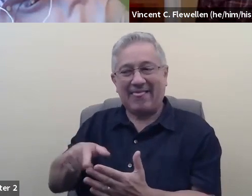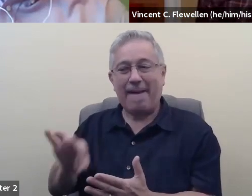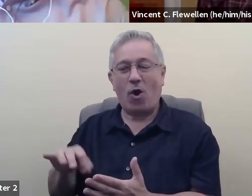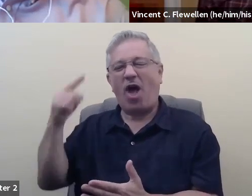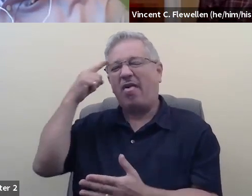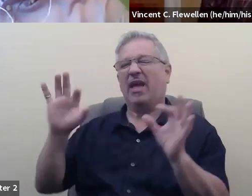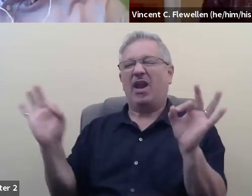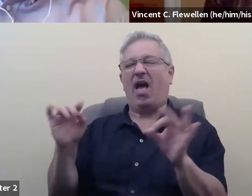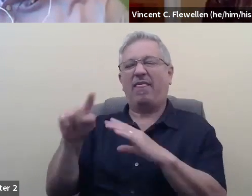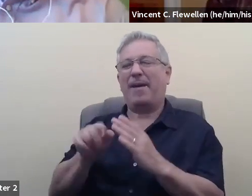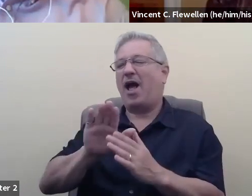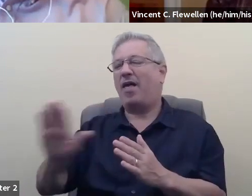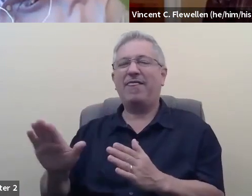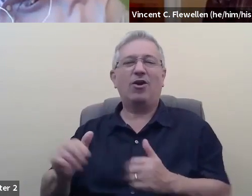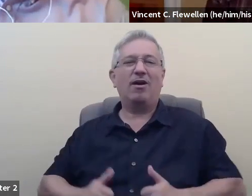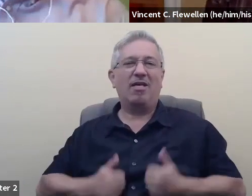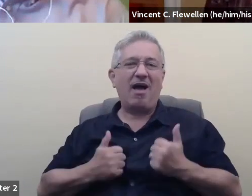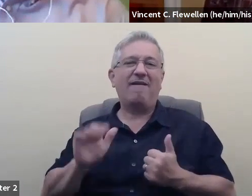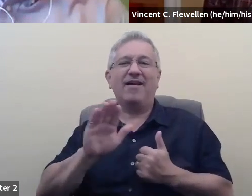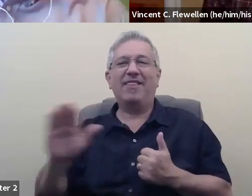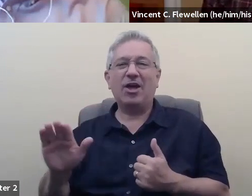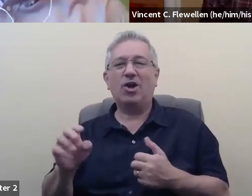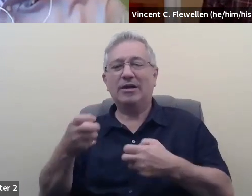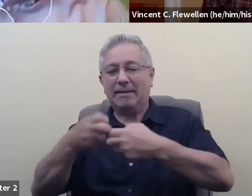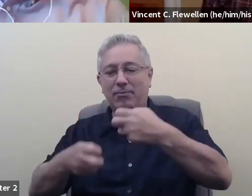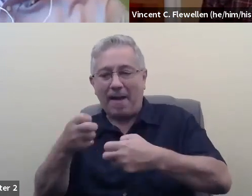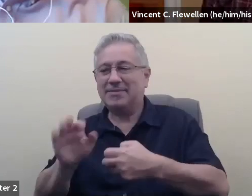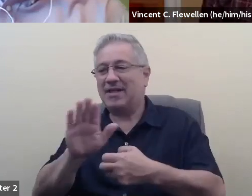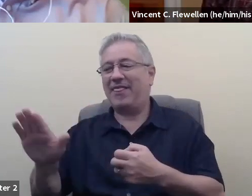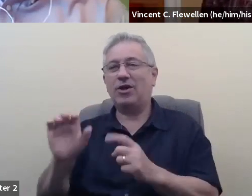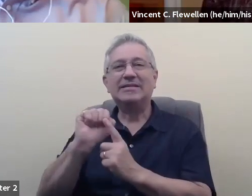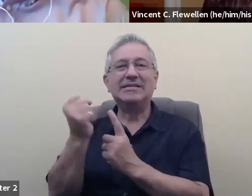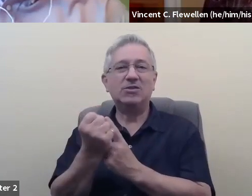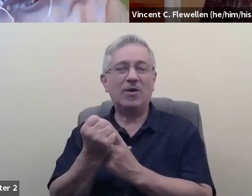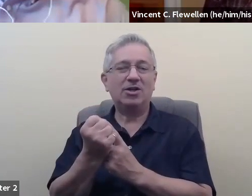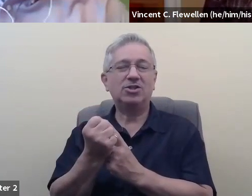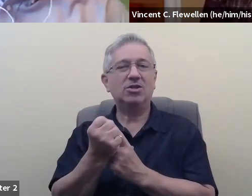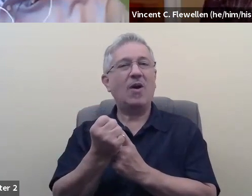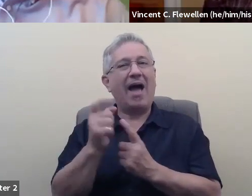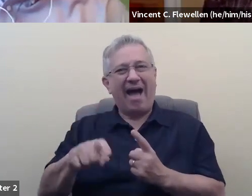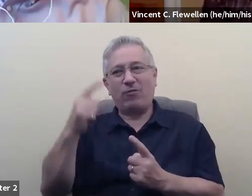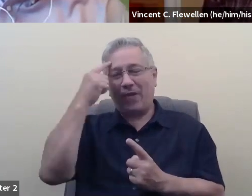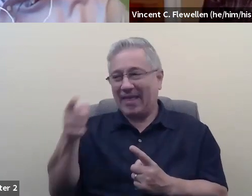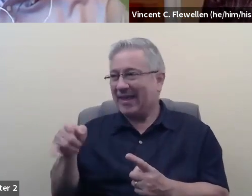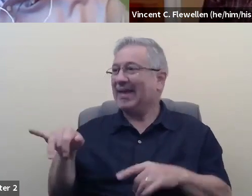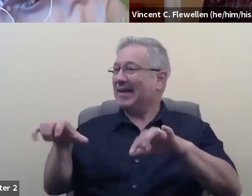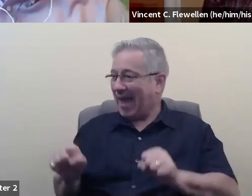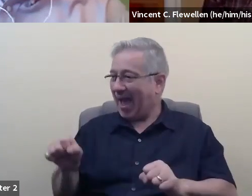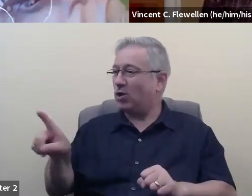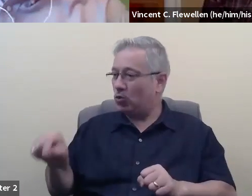social work skills, right? Of just listening, right? And being able to validate, because